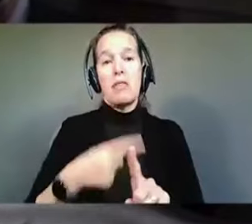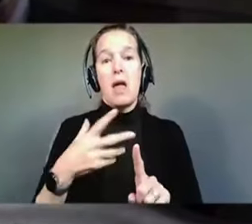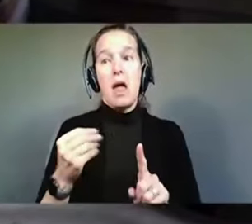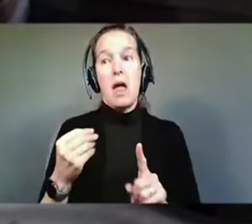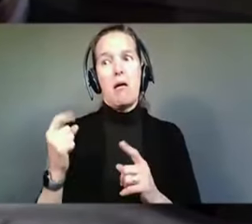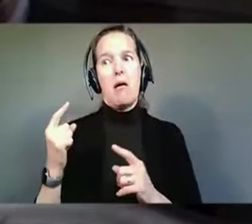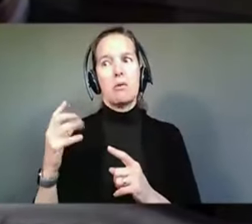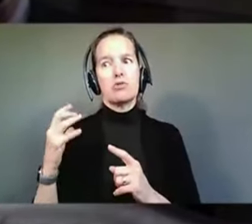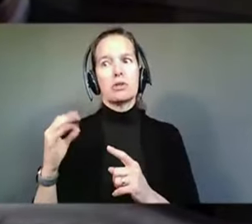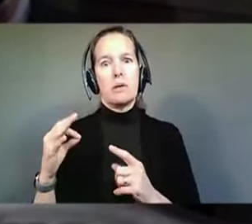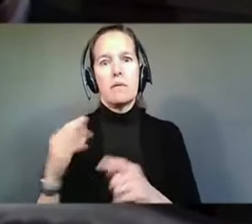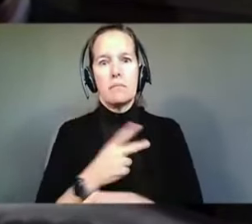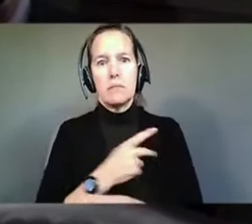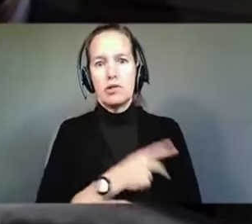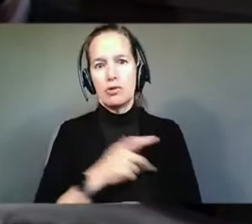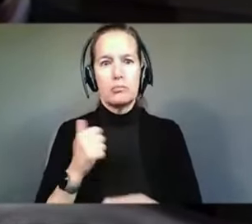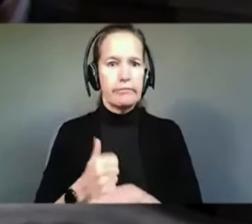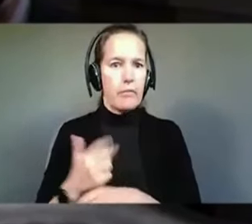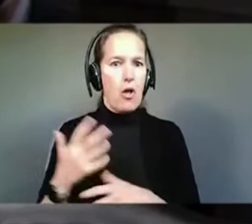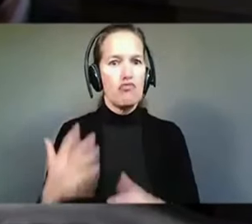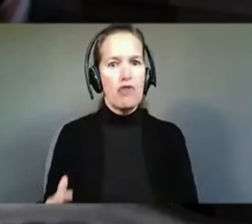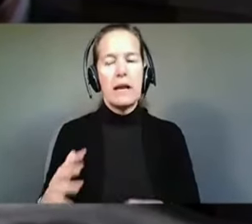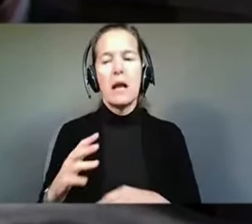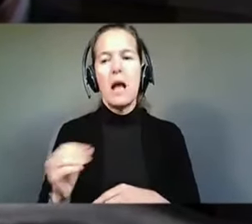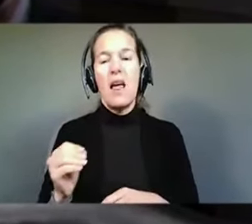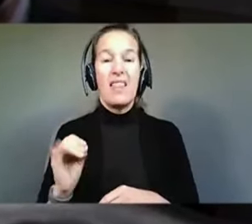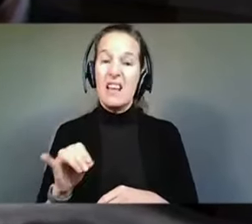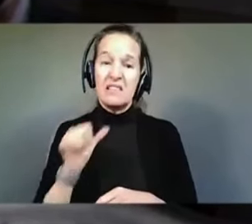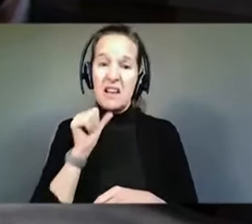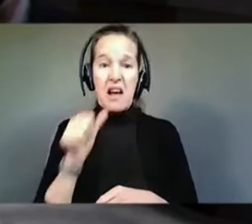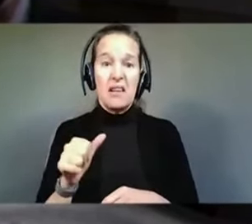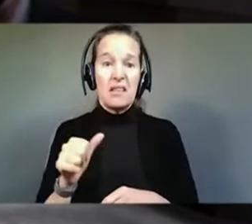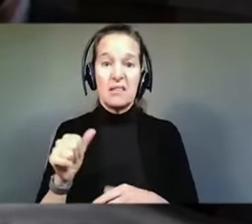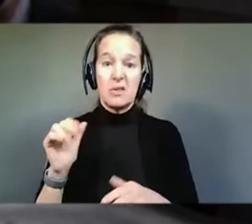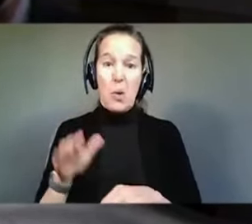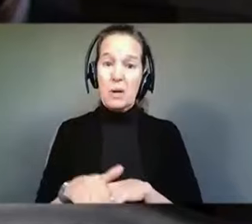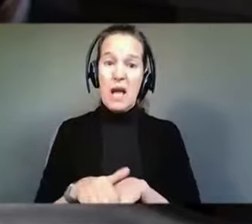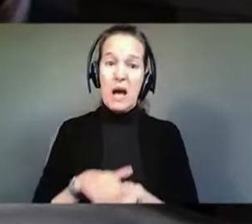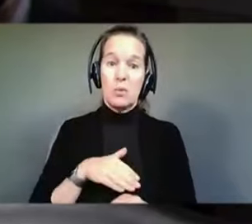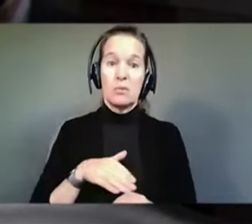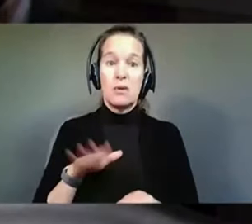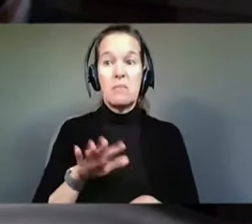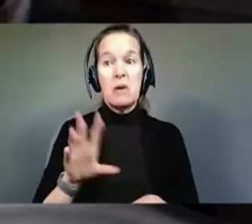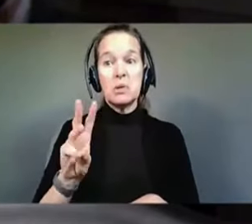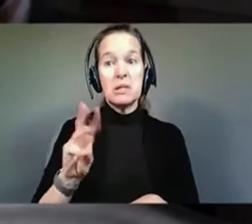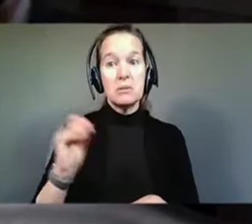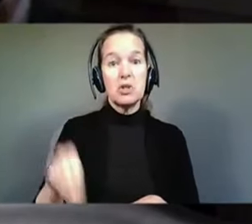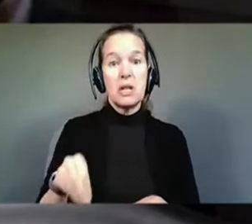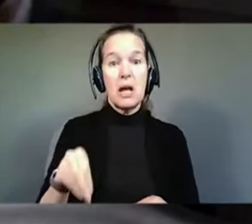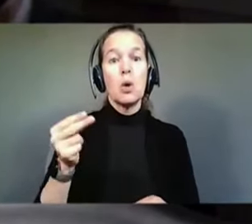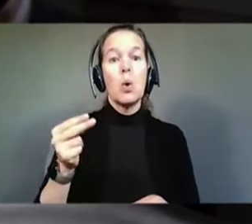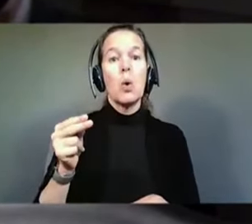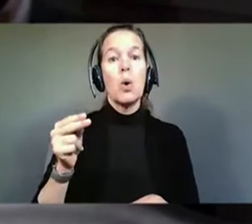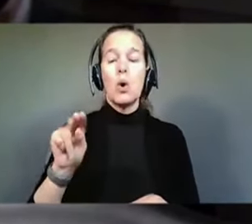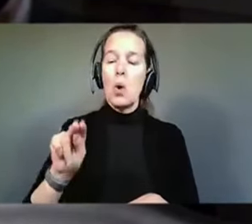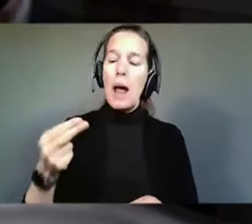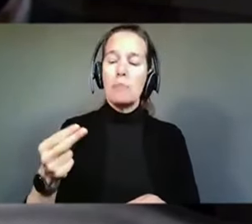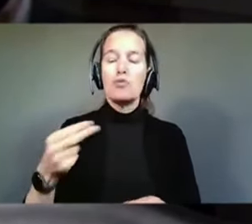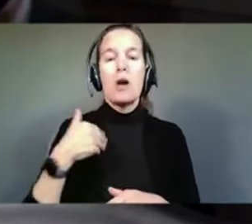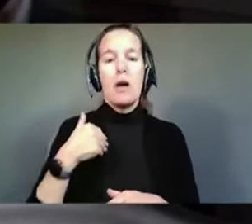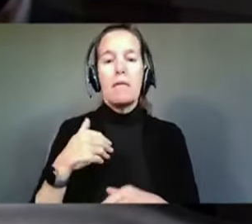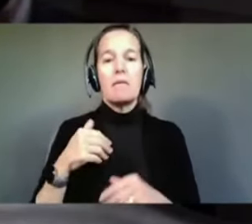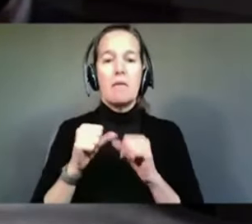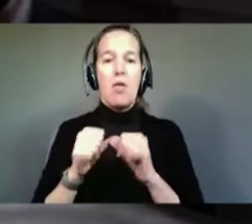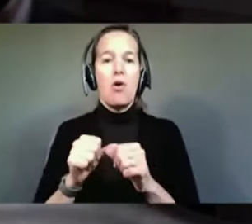the rate of referrals to the clinic isn't slowing. About 6% of New Hampshire has long COVID. It's clear that patients